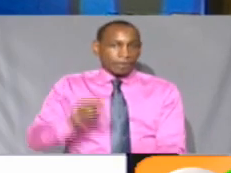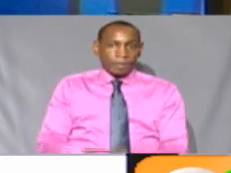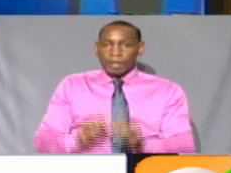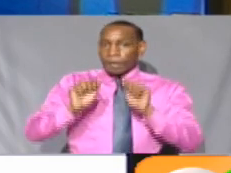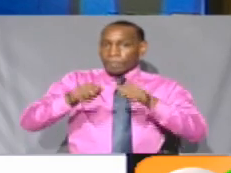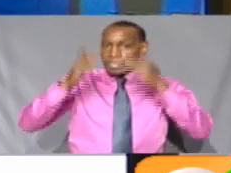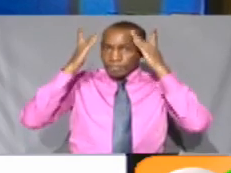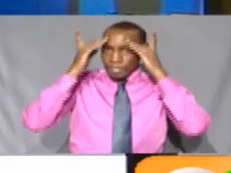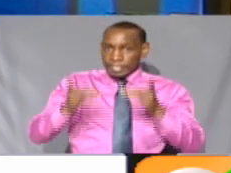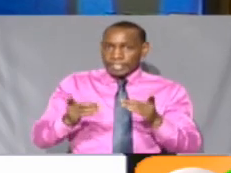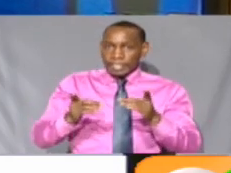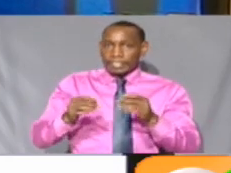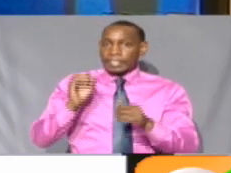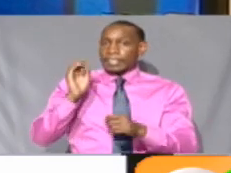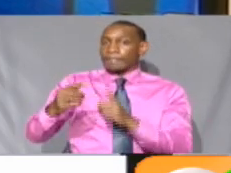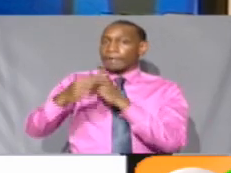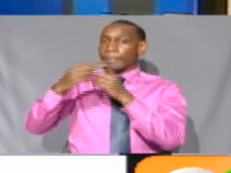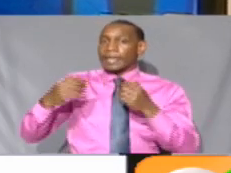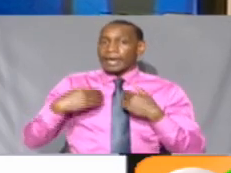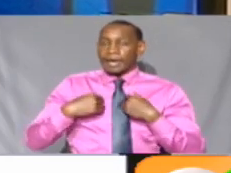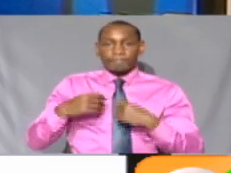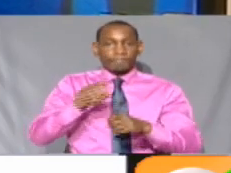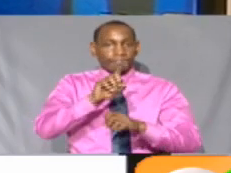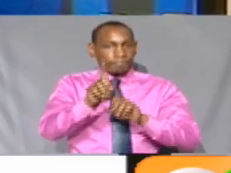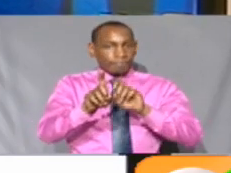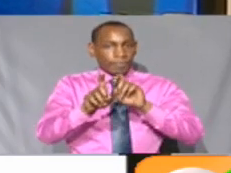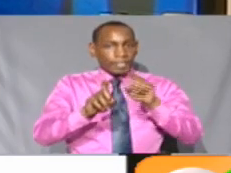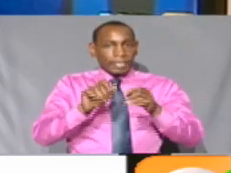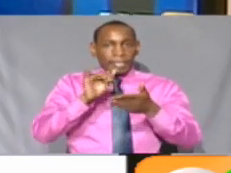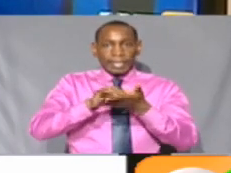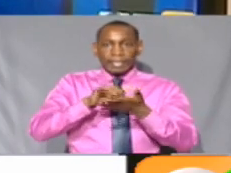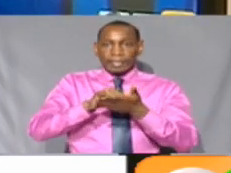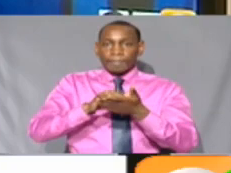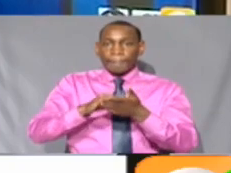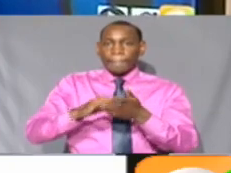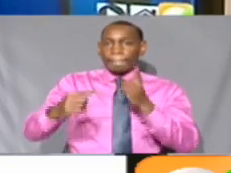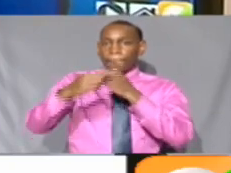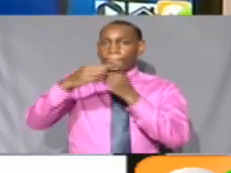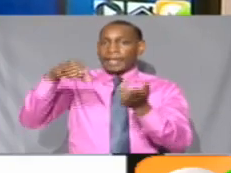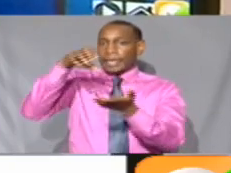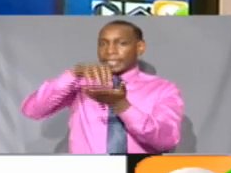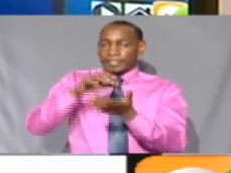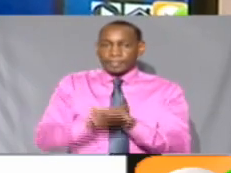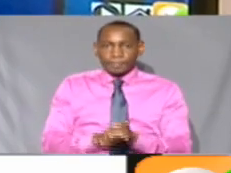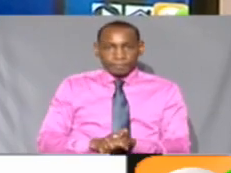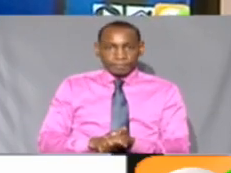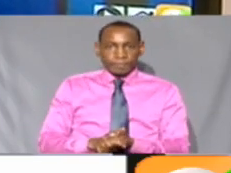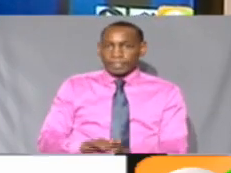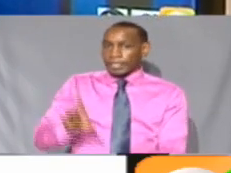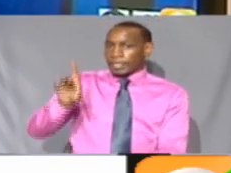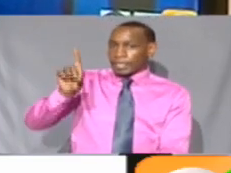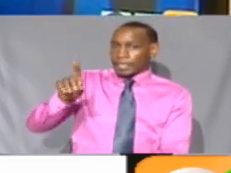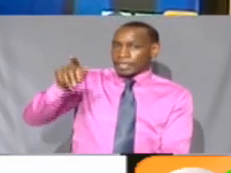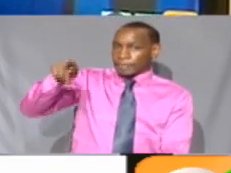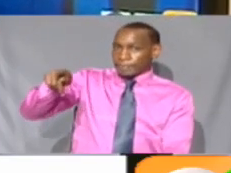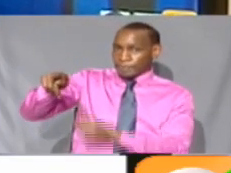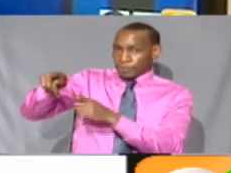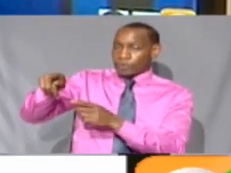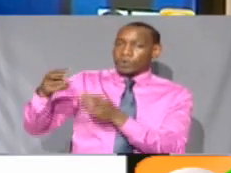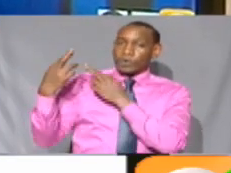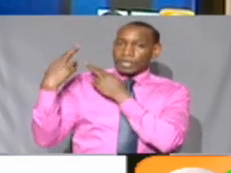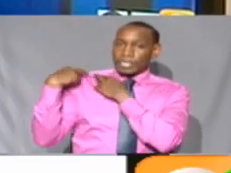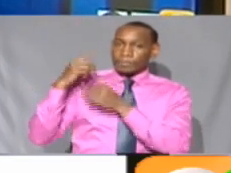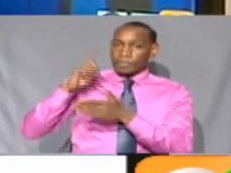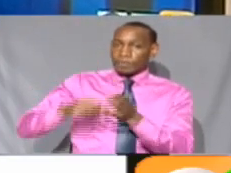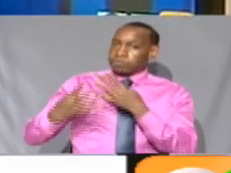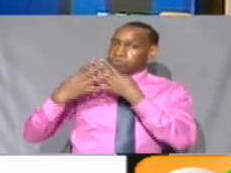they could decide in the case of a murder to go for an inquest rather than a murder charge. On the other hand, the DPP, because it is their sole